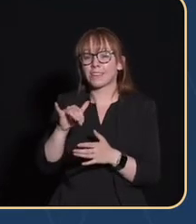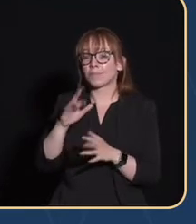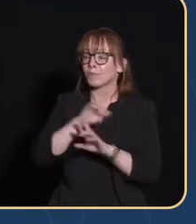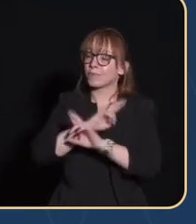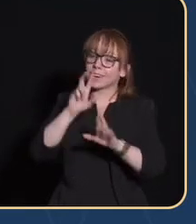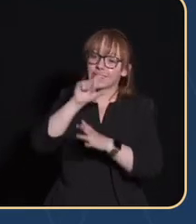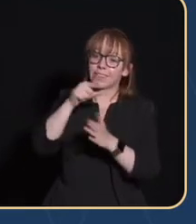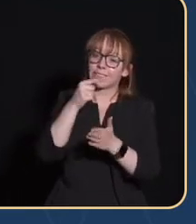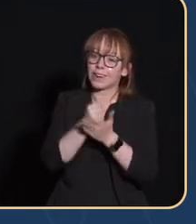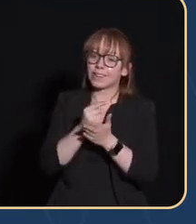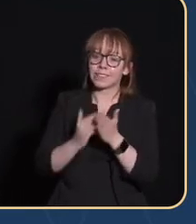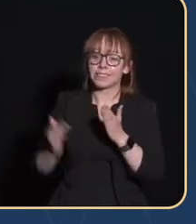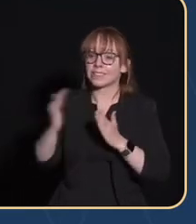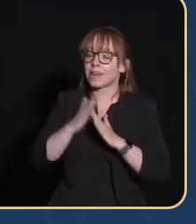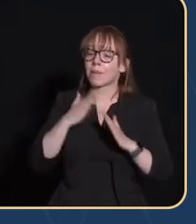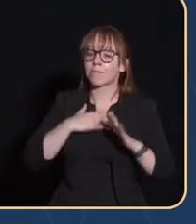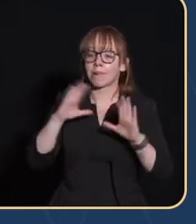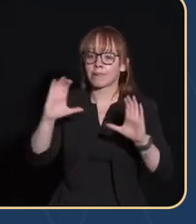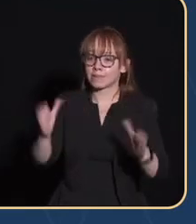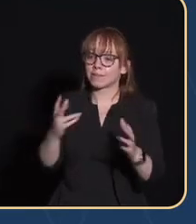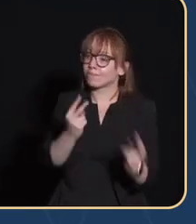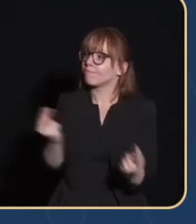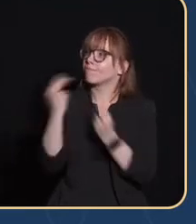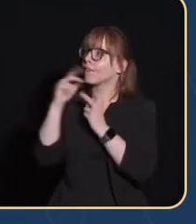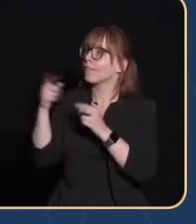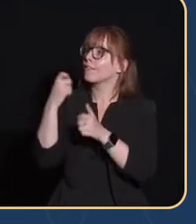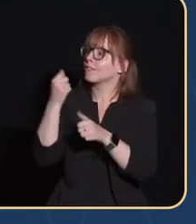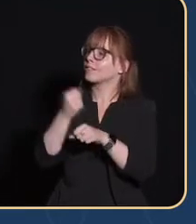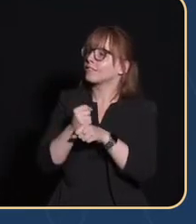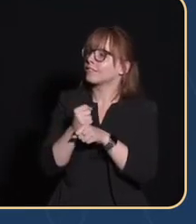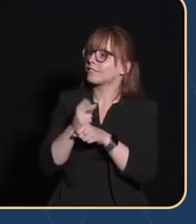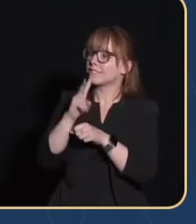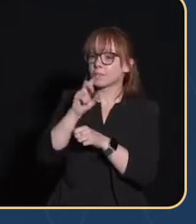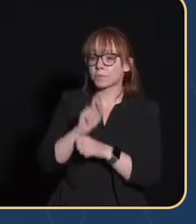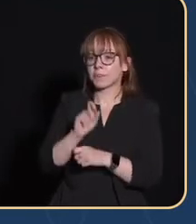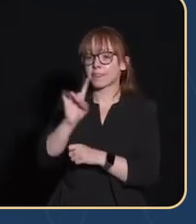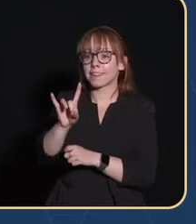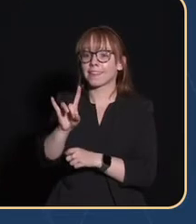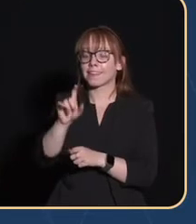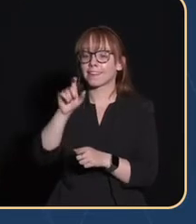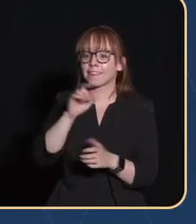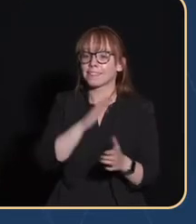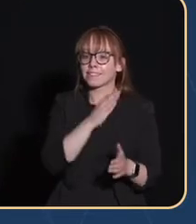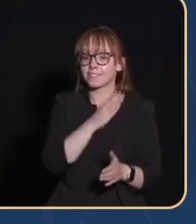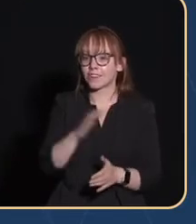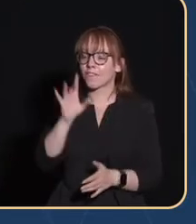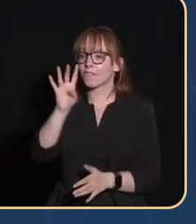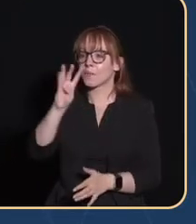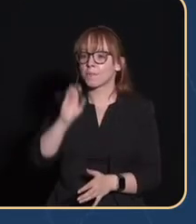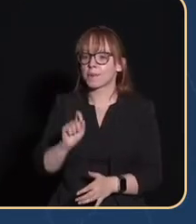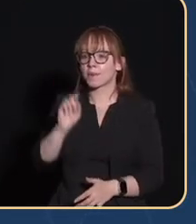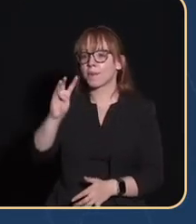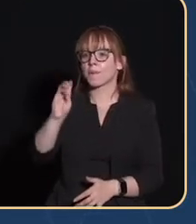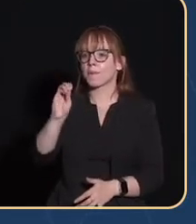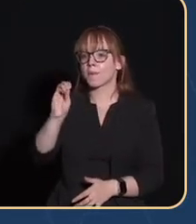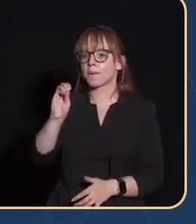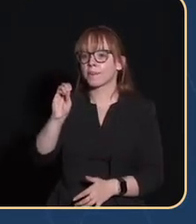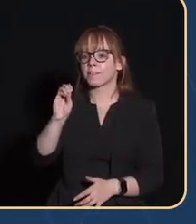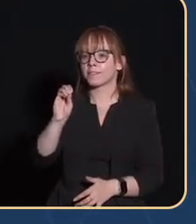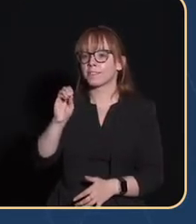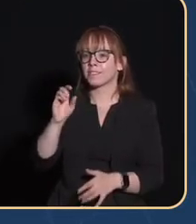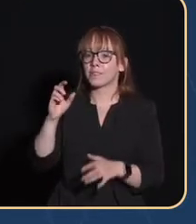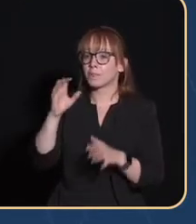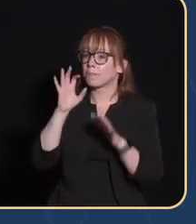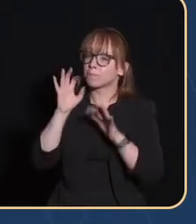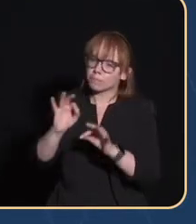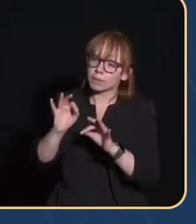of my class. Looking back to that first year, I've gone from a 2.8 to a 4.0 grade point average with near perfect